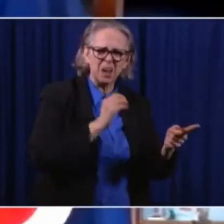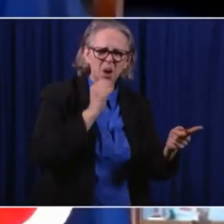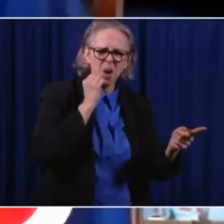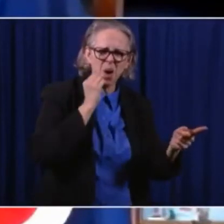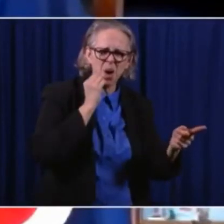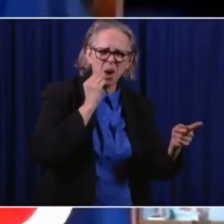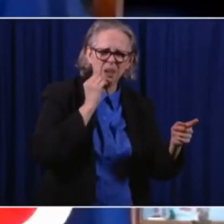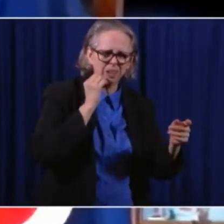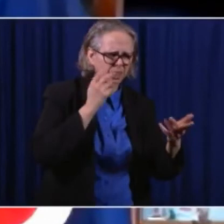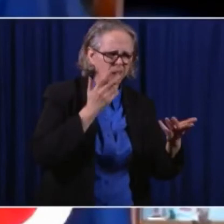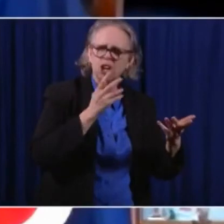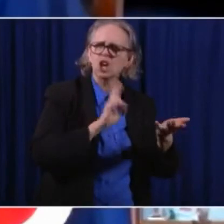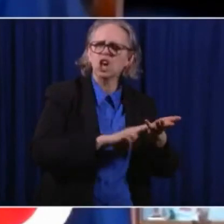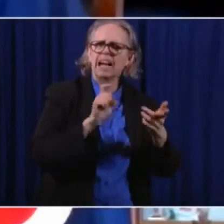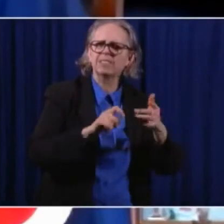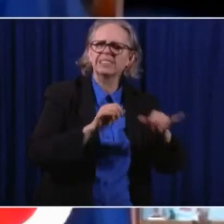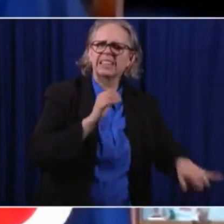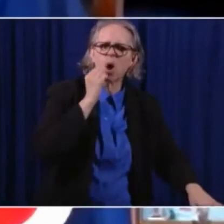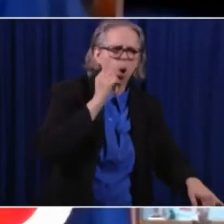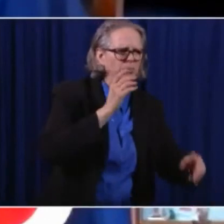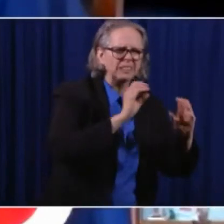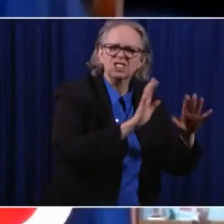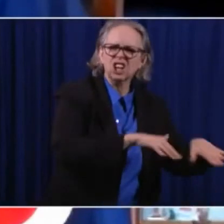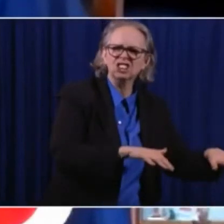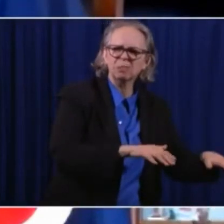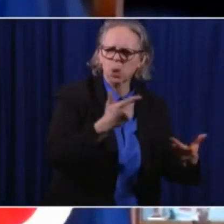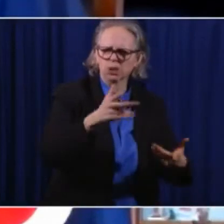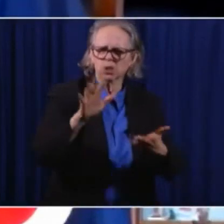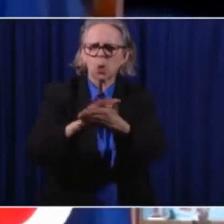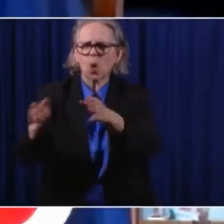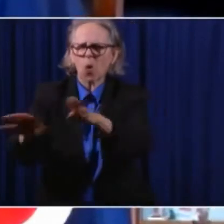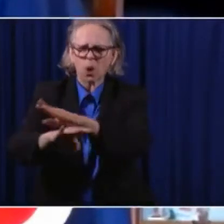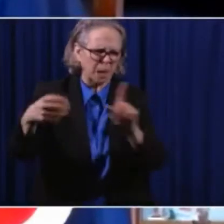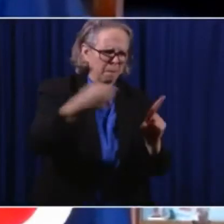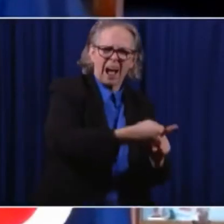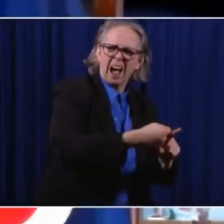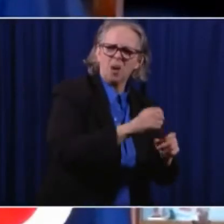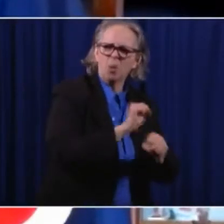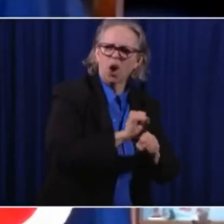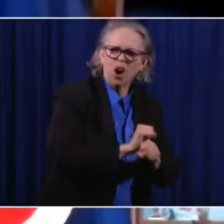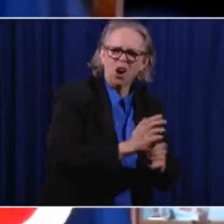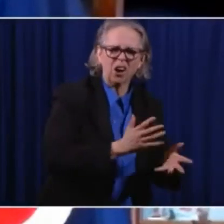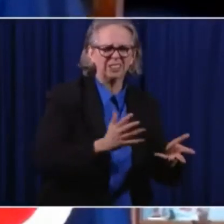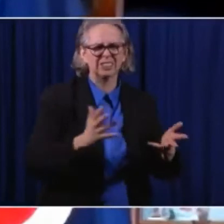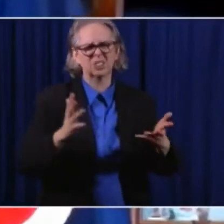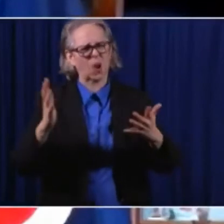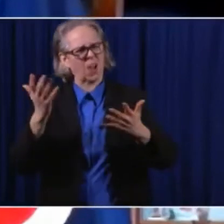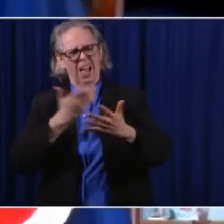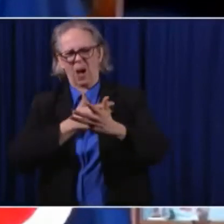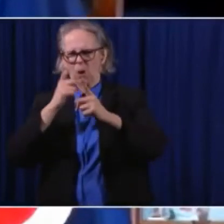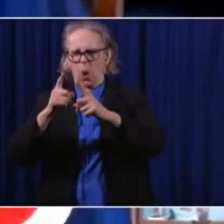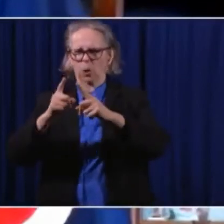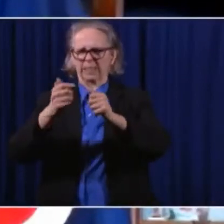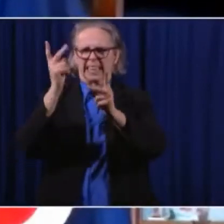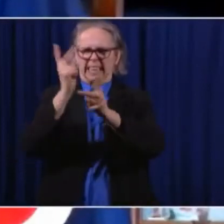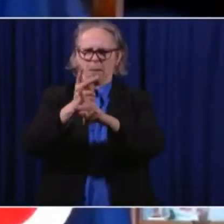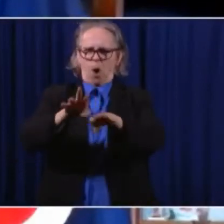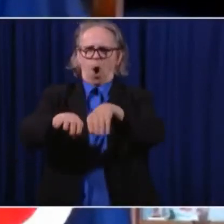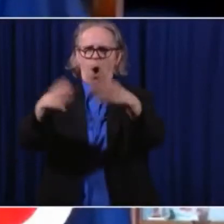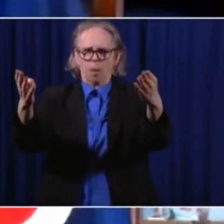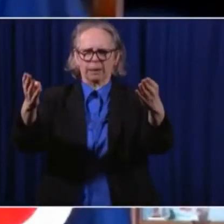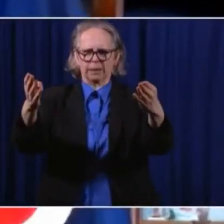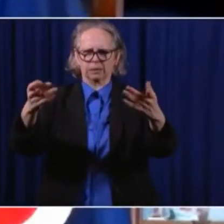things are connected, and how keeping things open and doing it right benefits everyone from an economic and